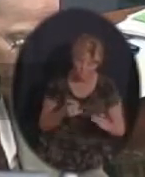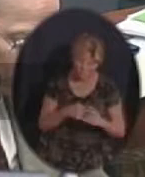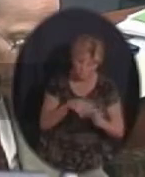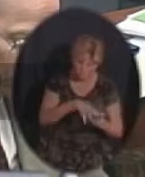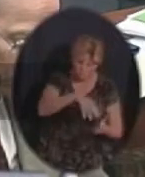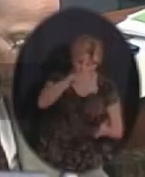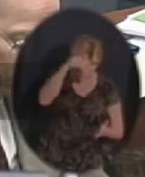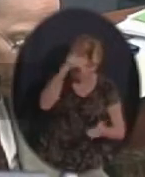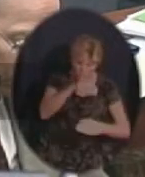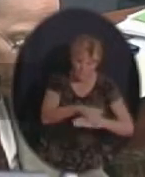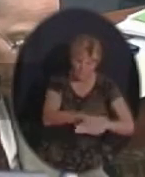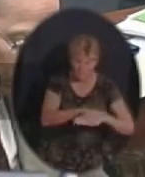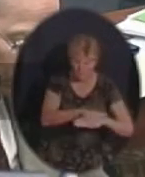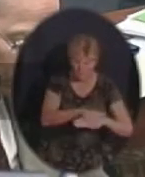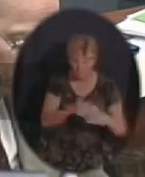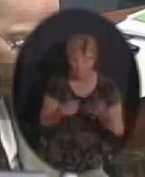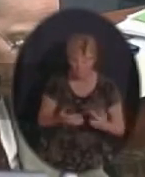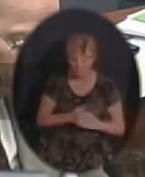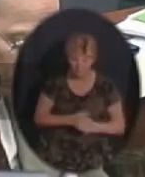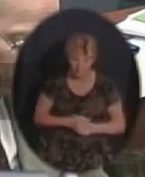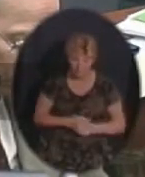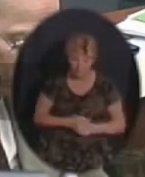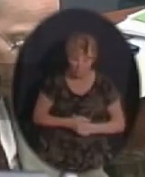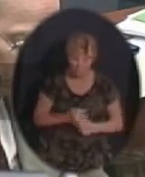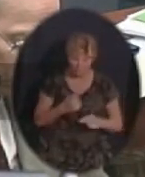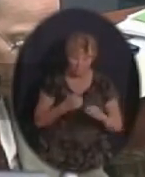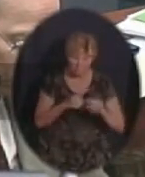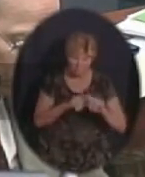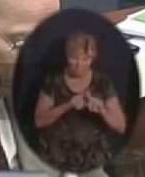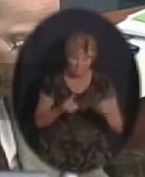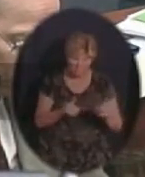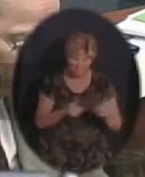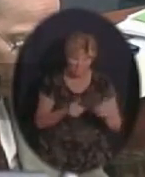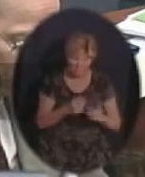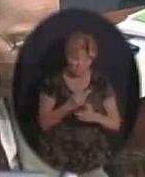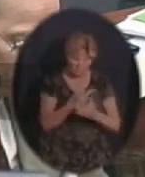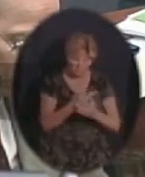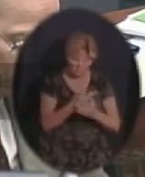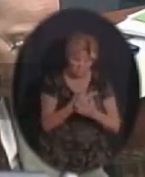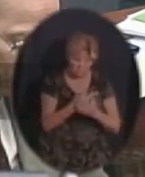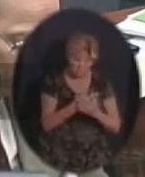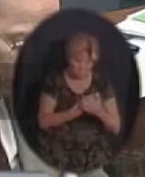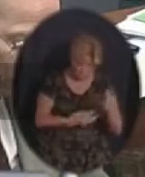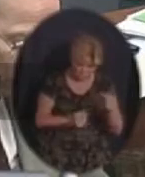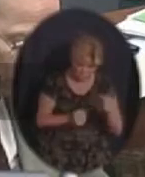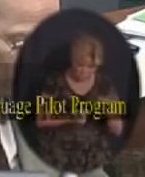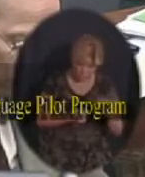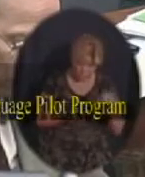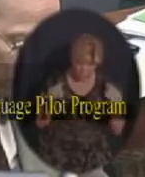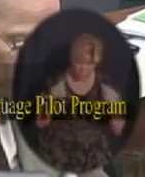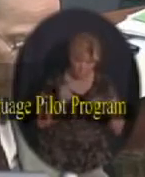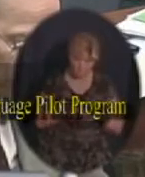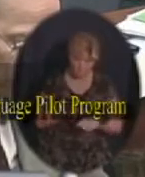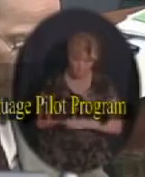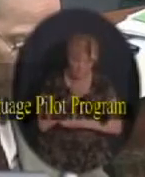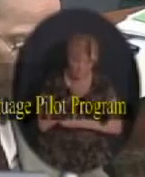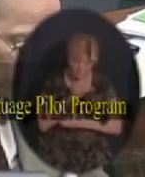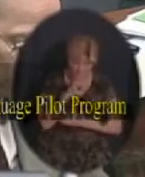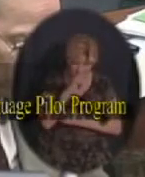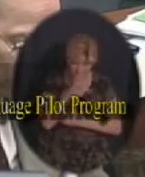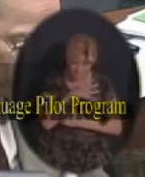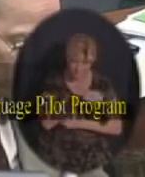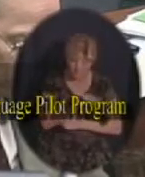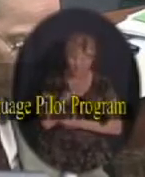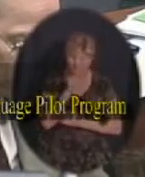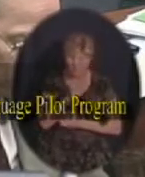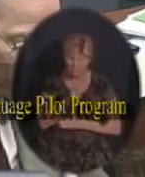students that need some exposure? Those that are both Hispanic and bring Spanish to the table and those that don't. So that would be the only criteria.